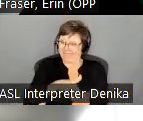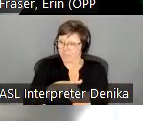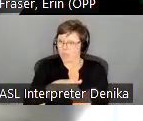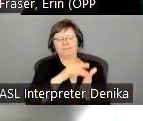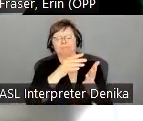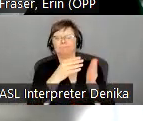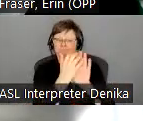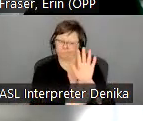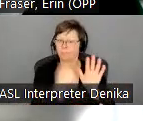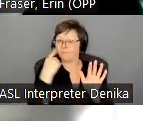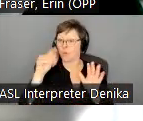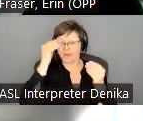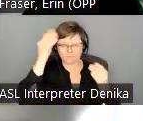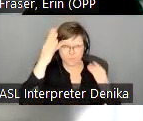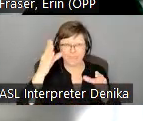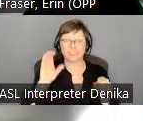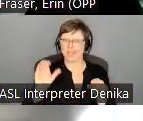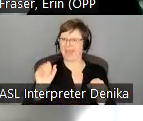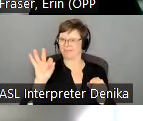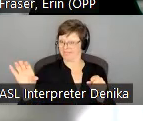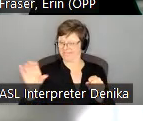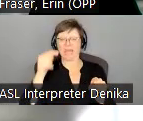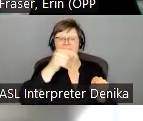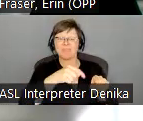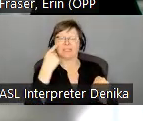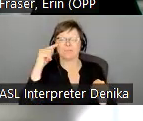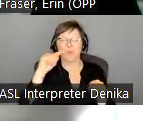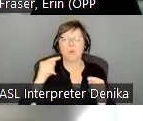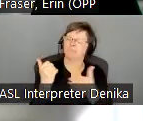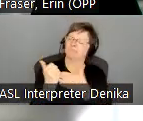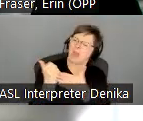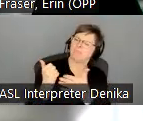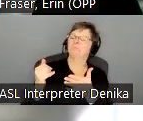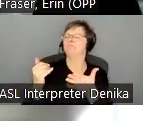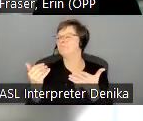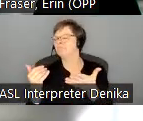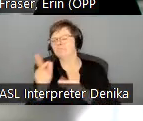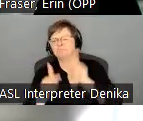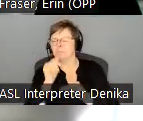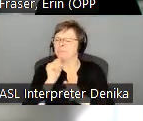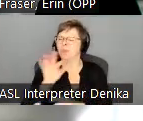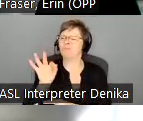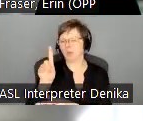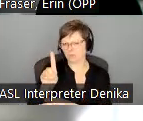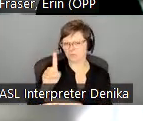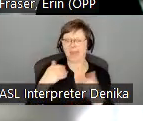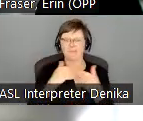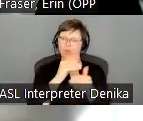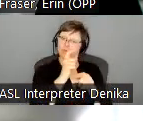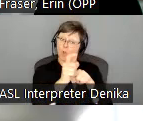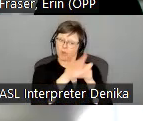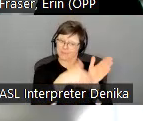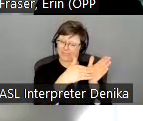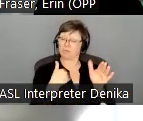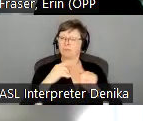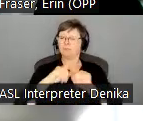and intelligence dealing with cyber-enabled fraud and fraud. We have a call center. We have various different units